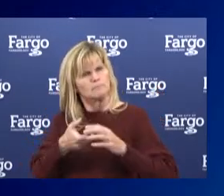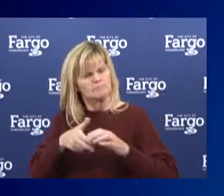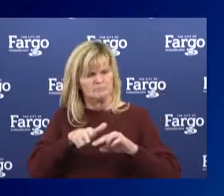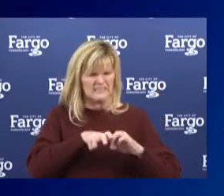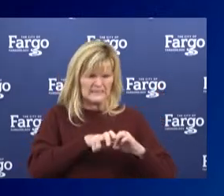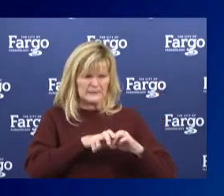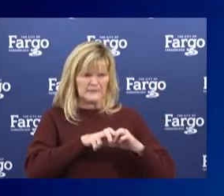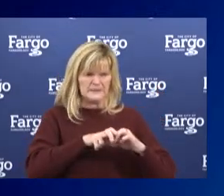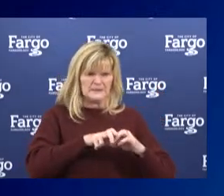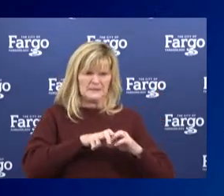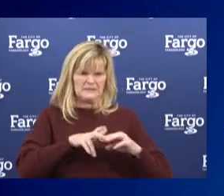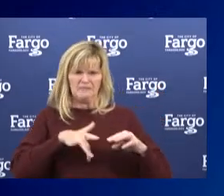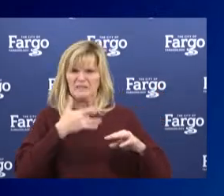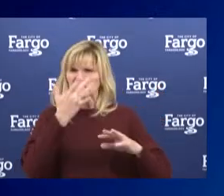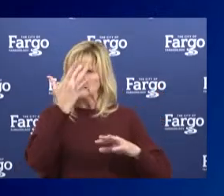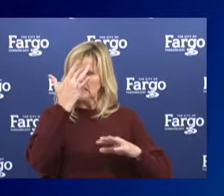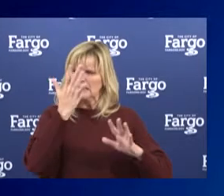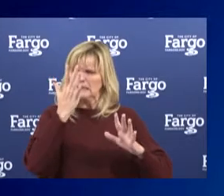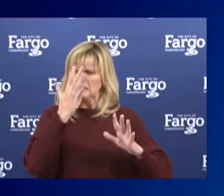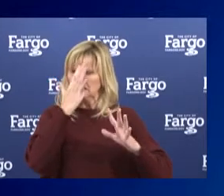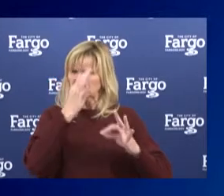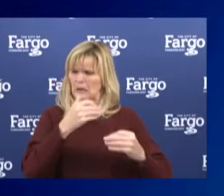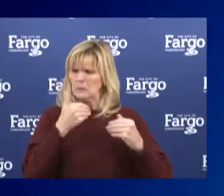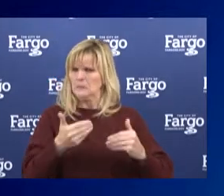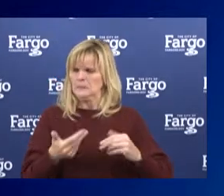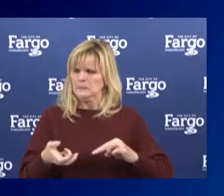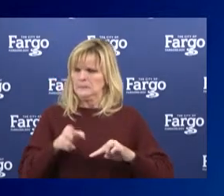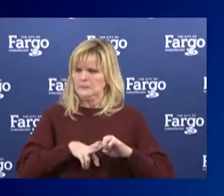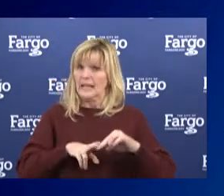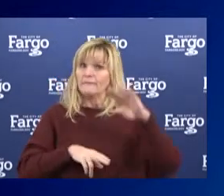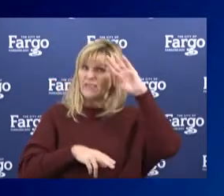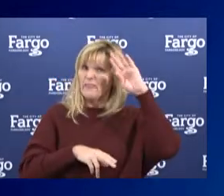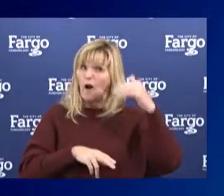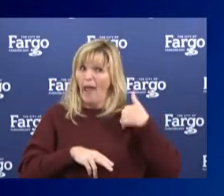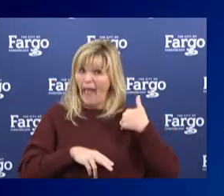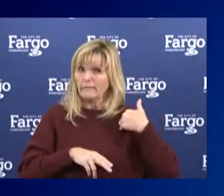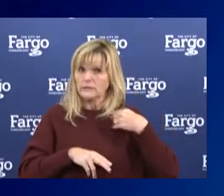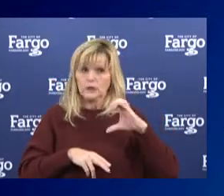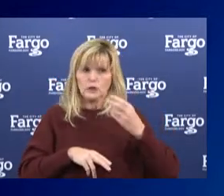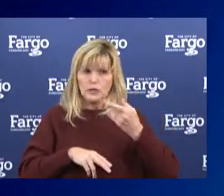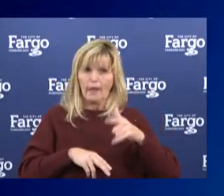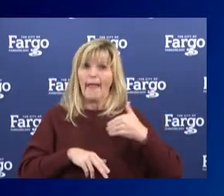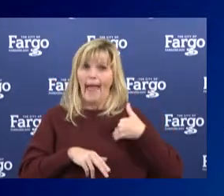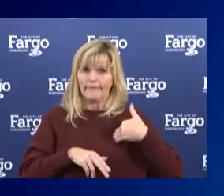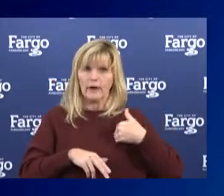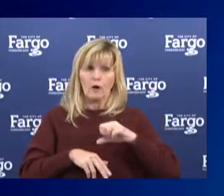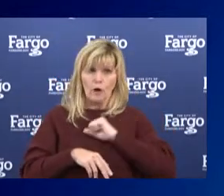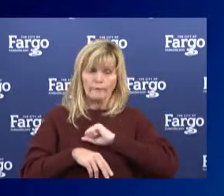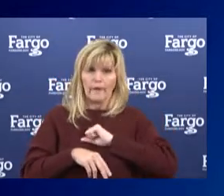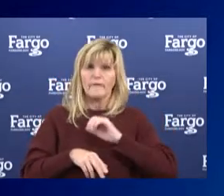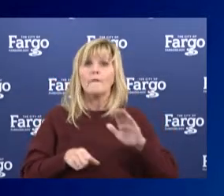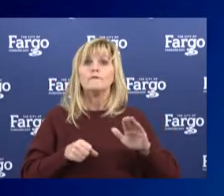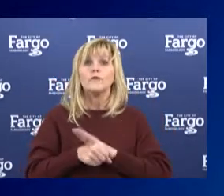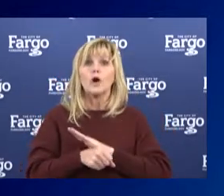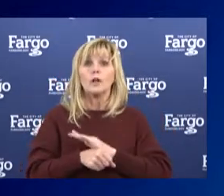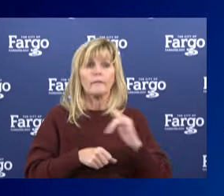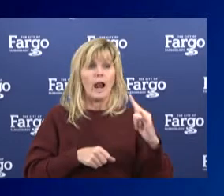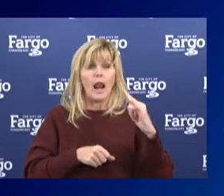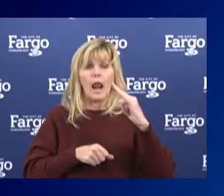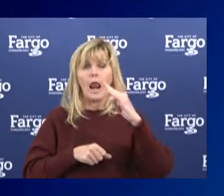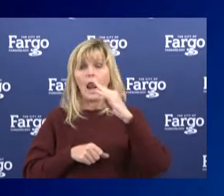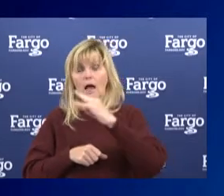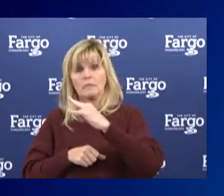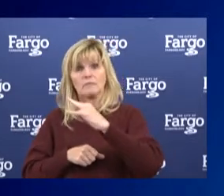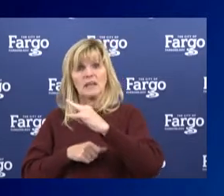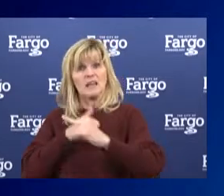in fact, he decided to get on anyway, had fever, chills, coughing the entire flight in this very confined